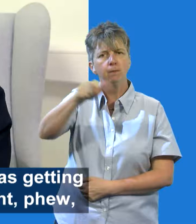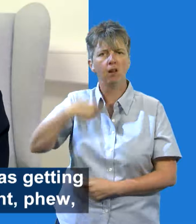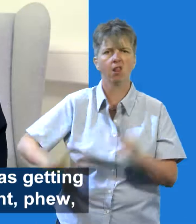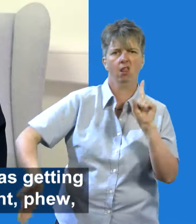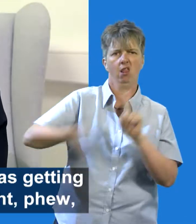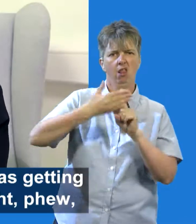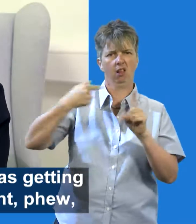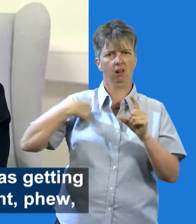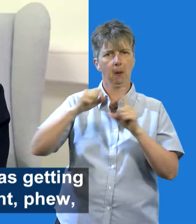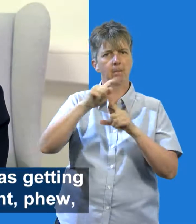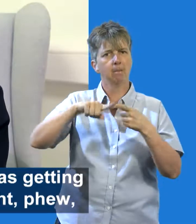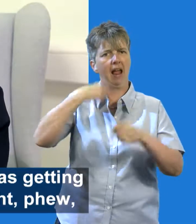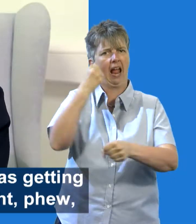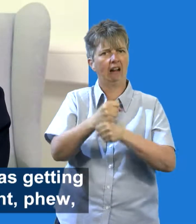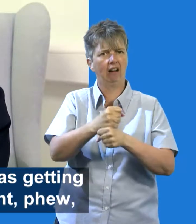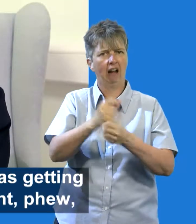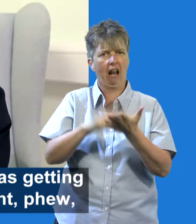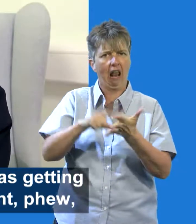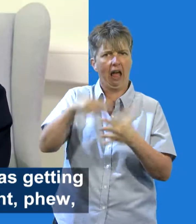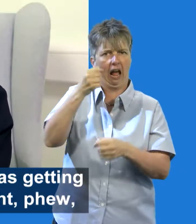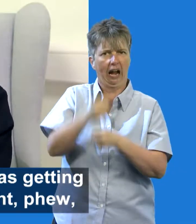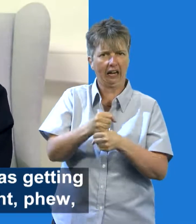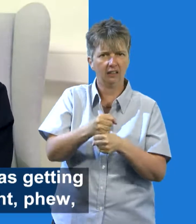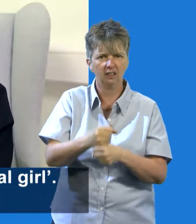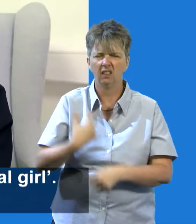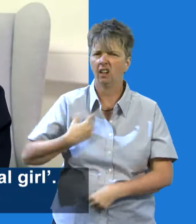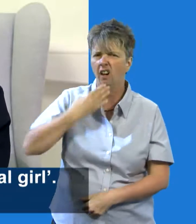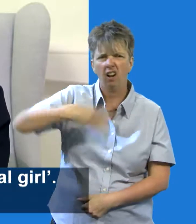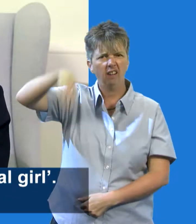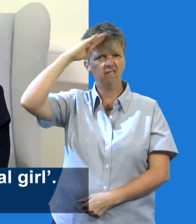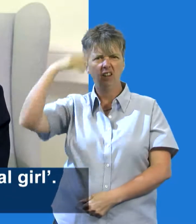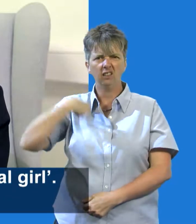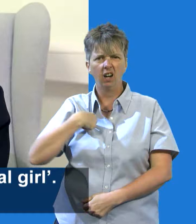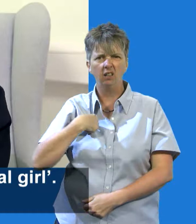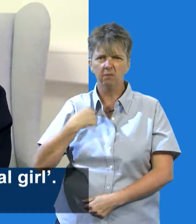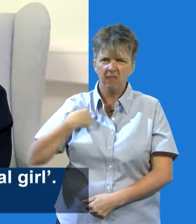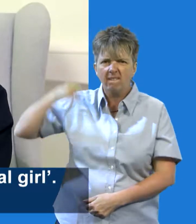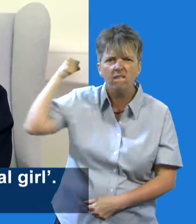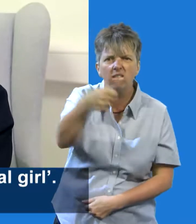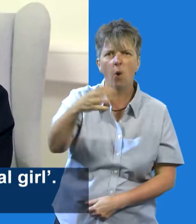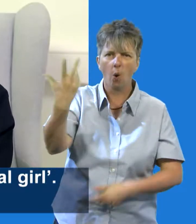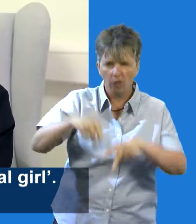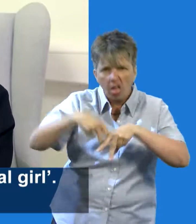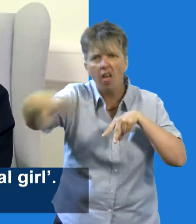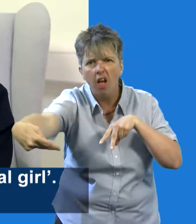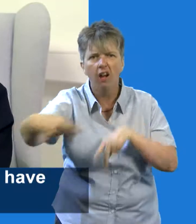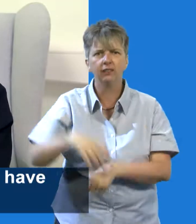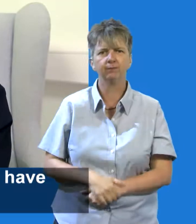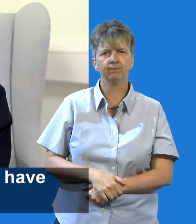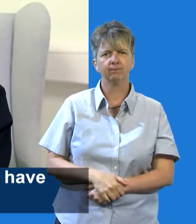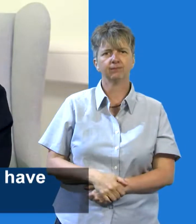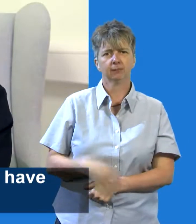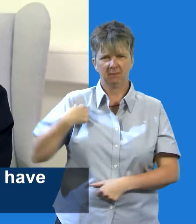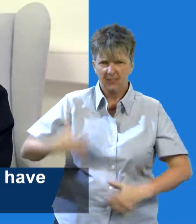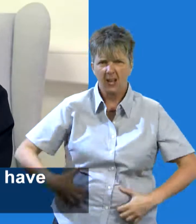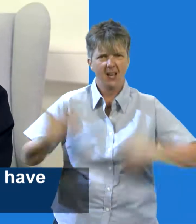trip them up, you know. And I was getting really angry with this. I thought, whew. And I thought, I just want to look like a normal girl.